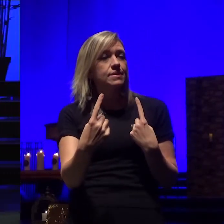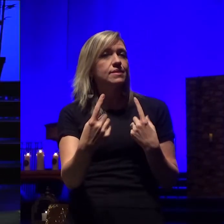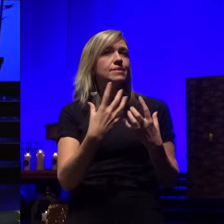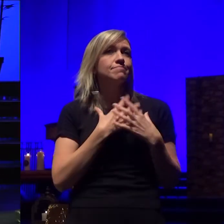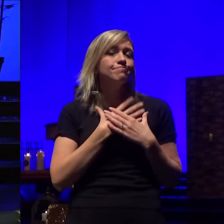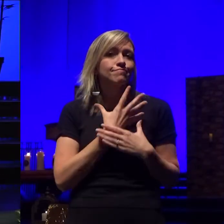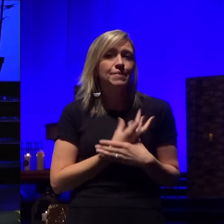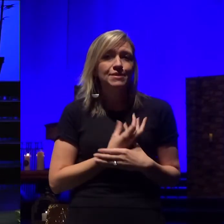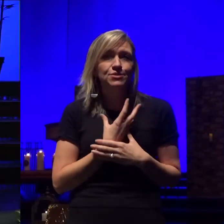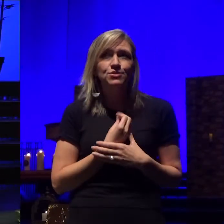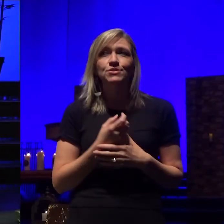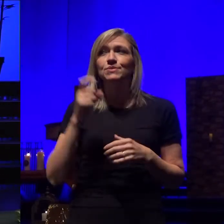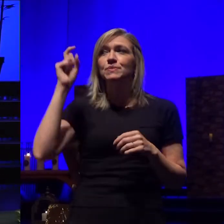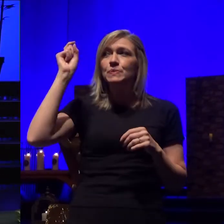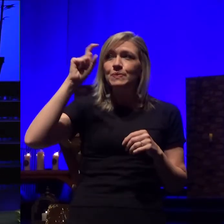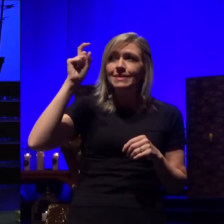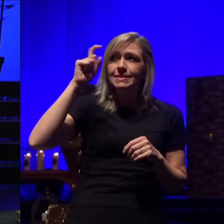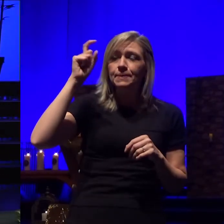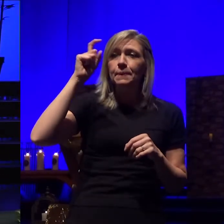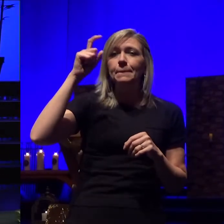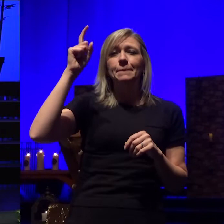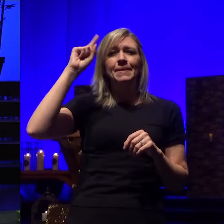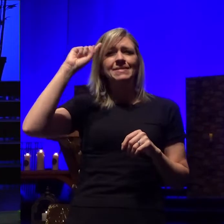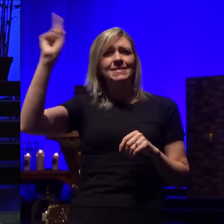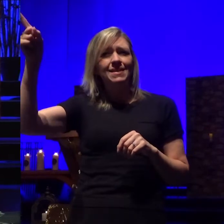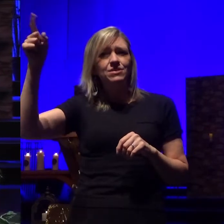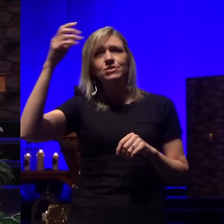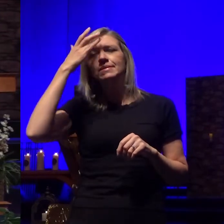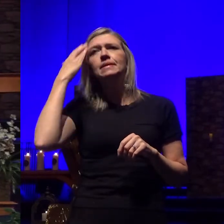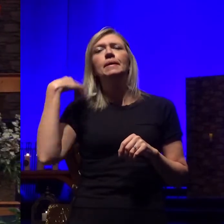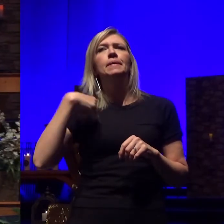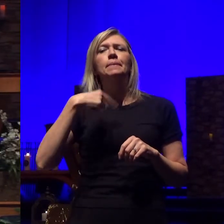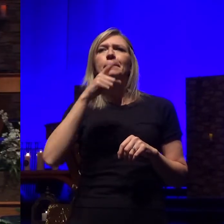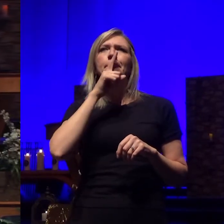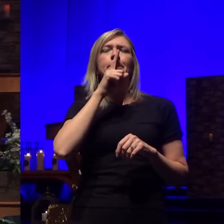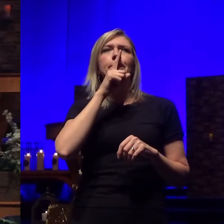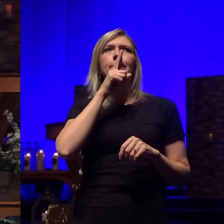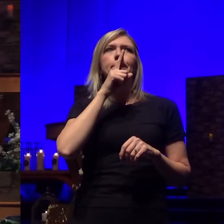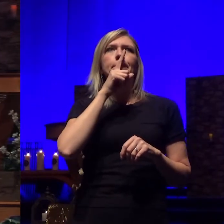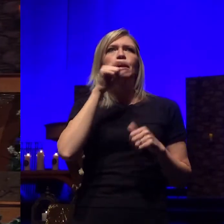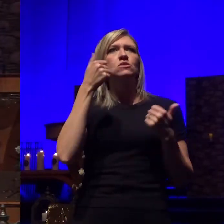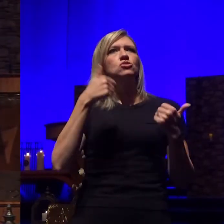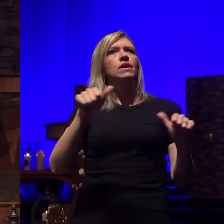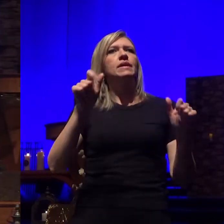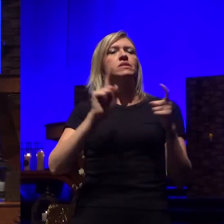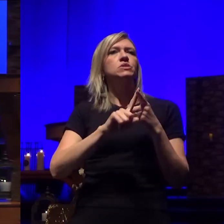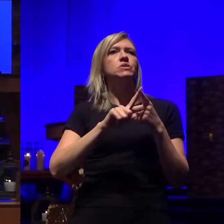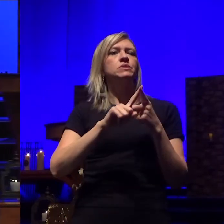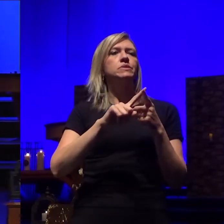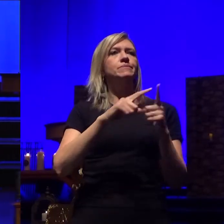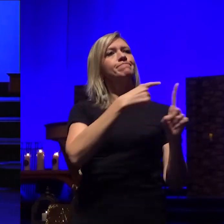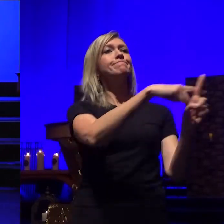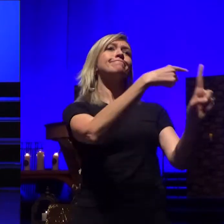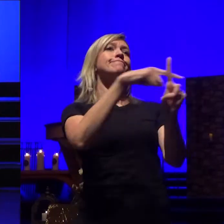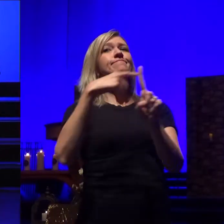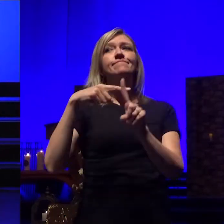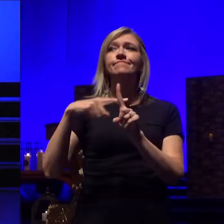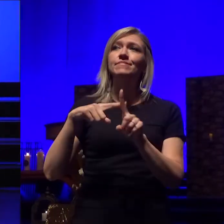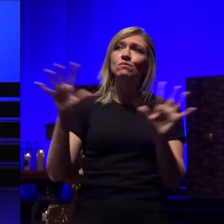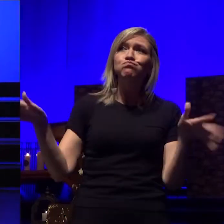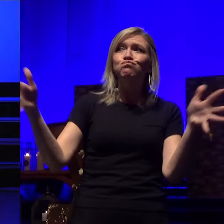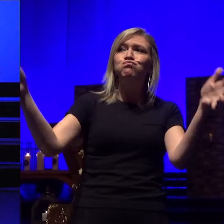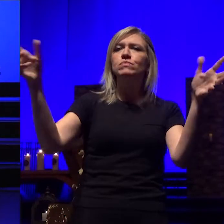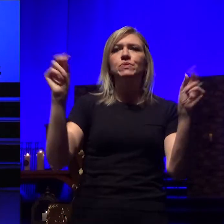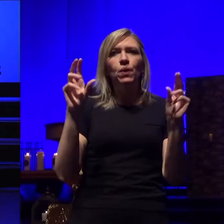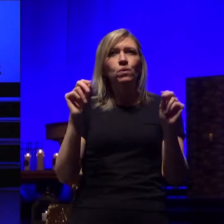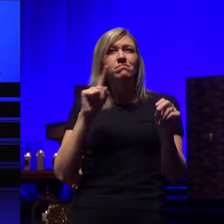compassion, with our wisdom and intelligence. I'm not trying to blow smoke here. It's the